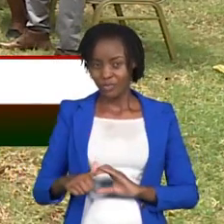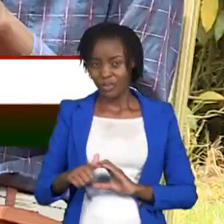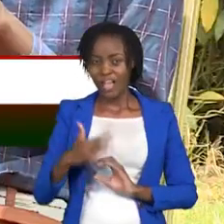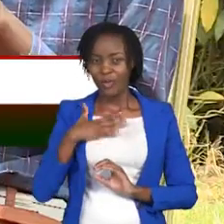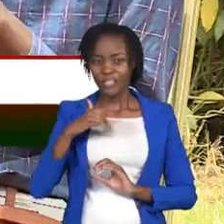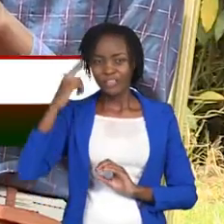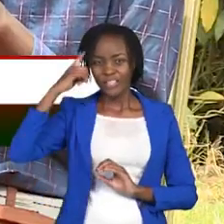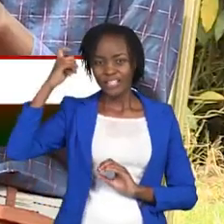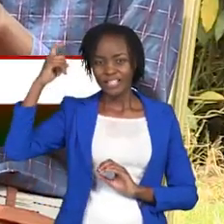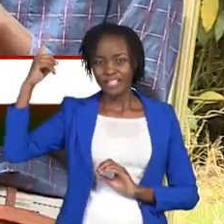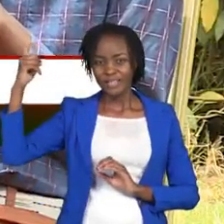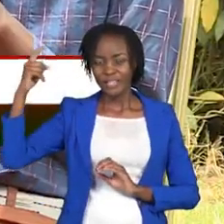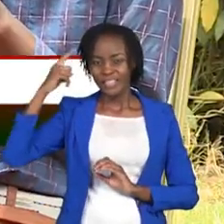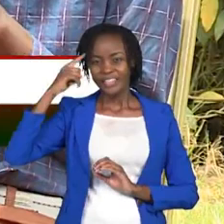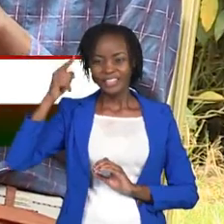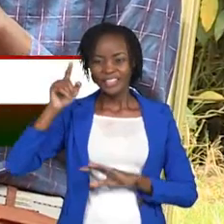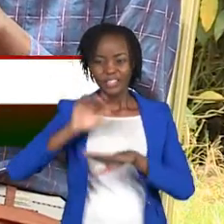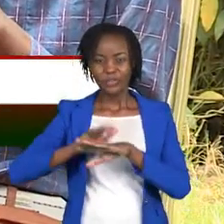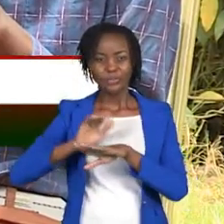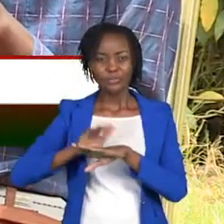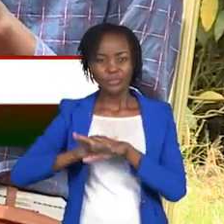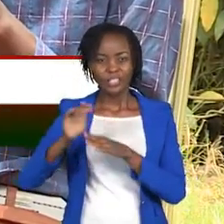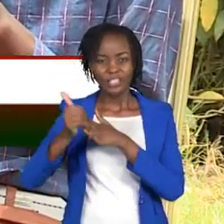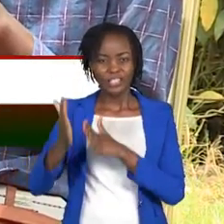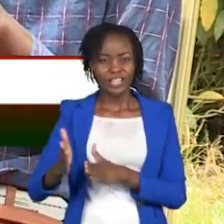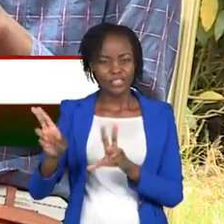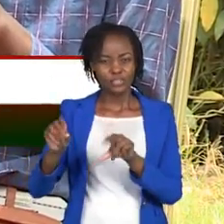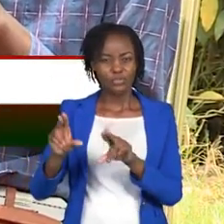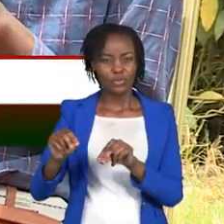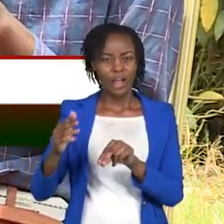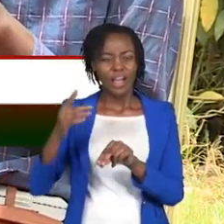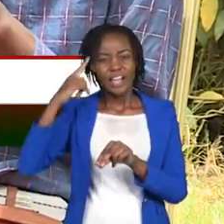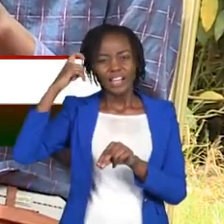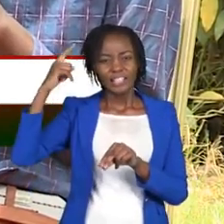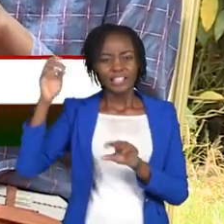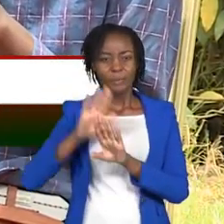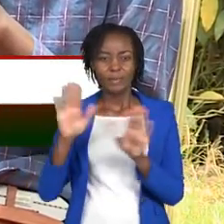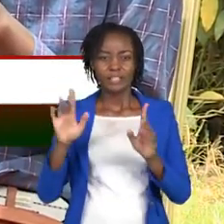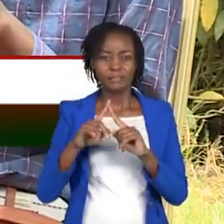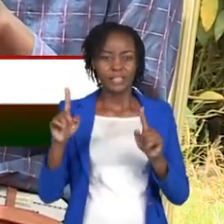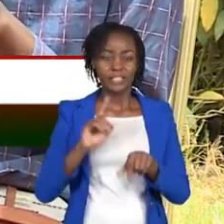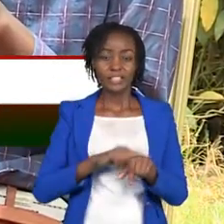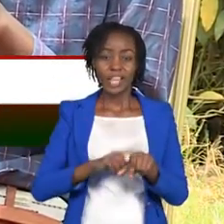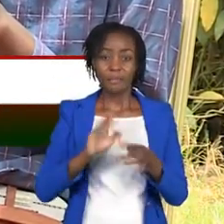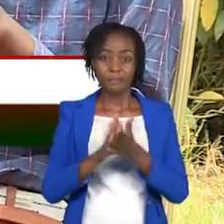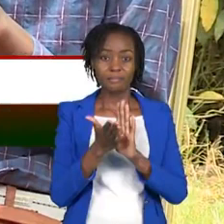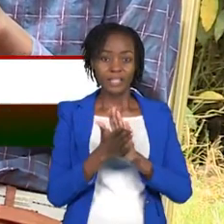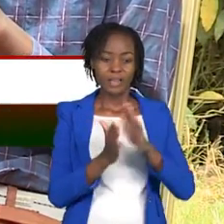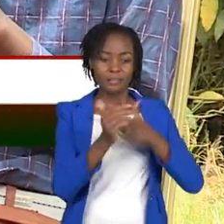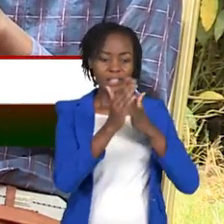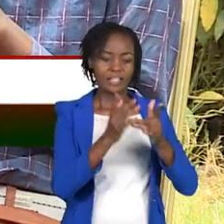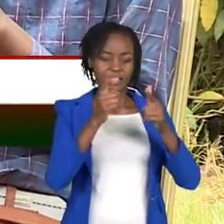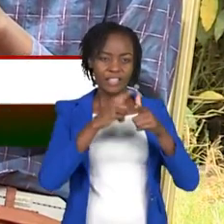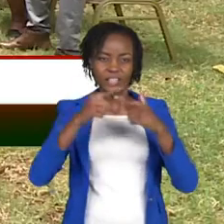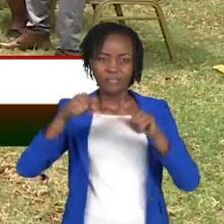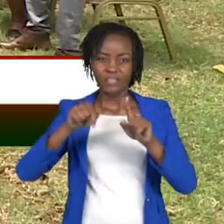you know. Oh, he's a good leader. Oh, he's generous. Who told you he's generous? It is our own illusions that he's generous. But when he gets there, he cannot really advocate for the things that